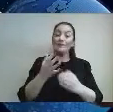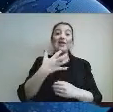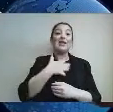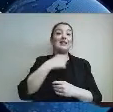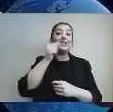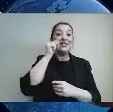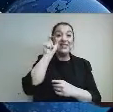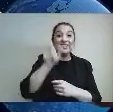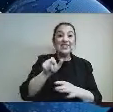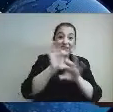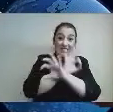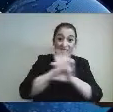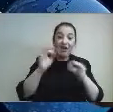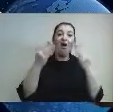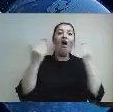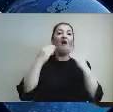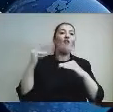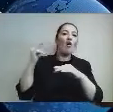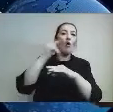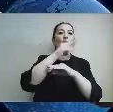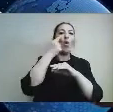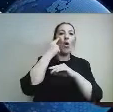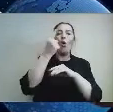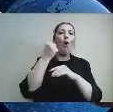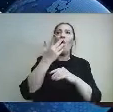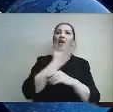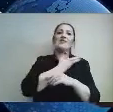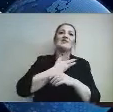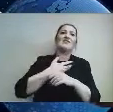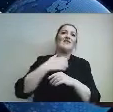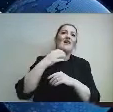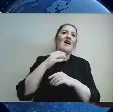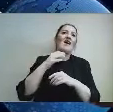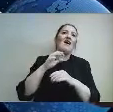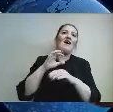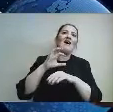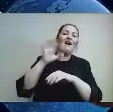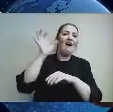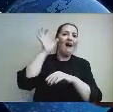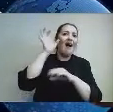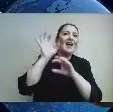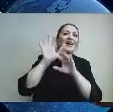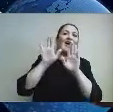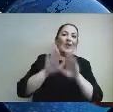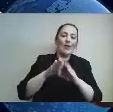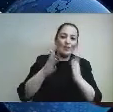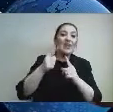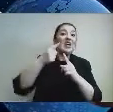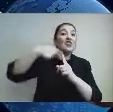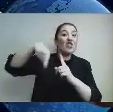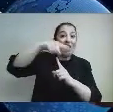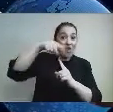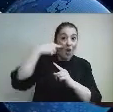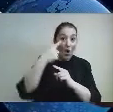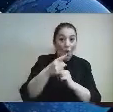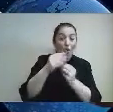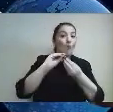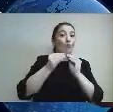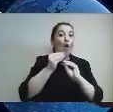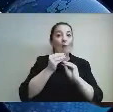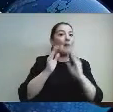unmanned computer operated devices. Also, as part of the entrepreneurship course, he